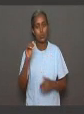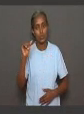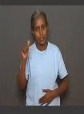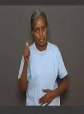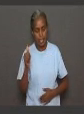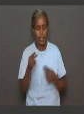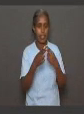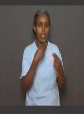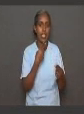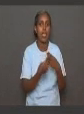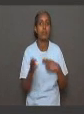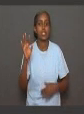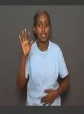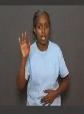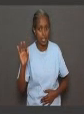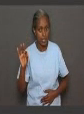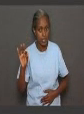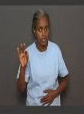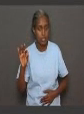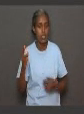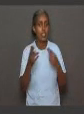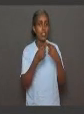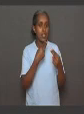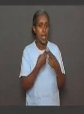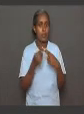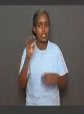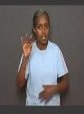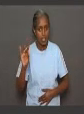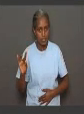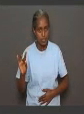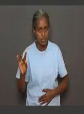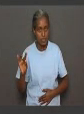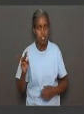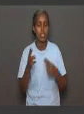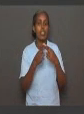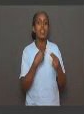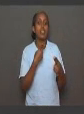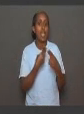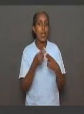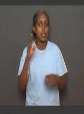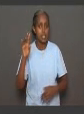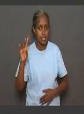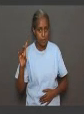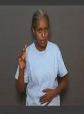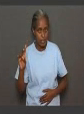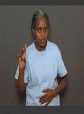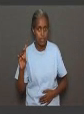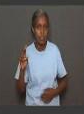10 times 9 times 8 times